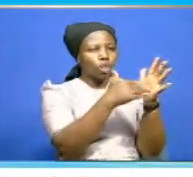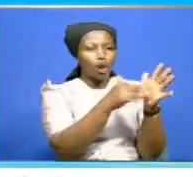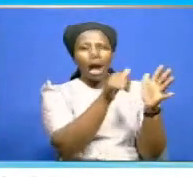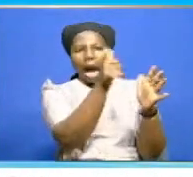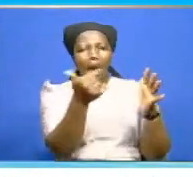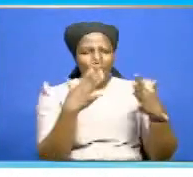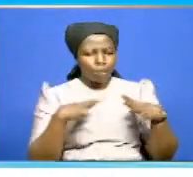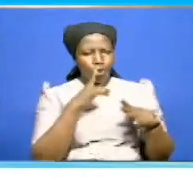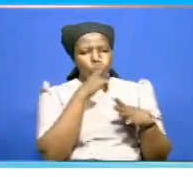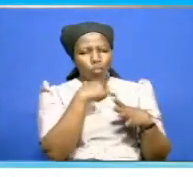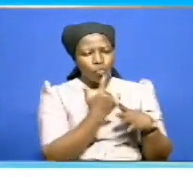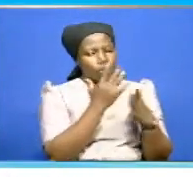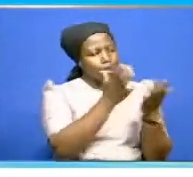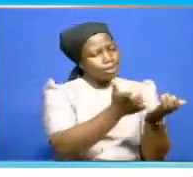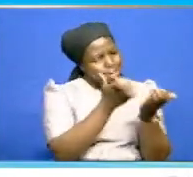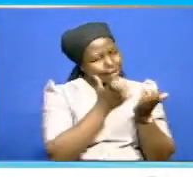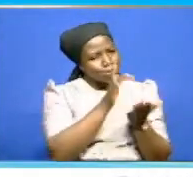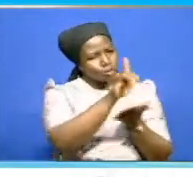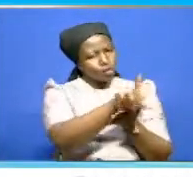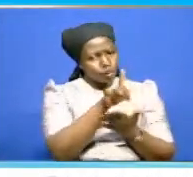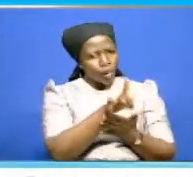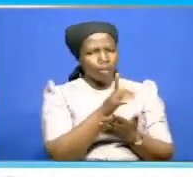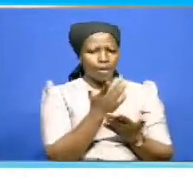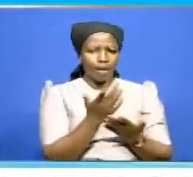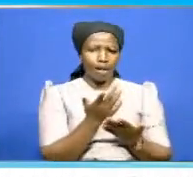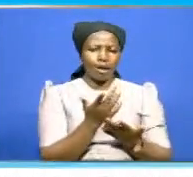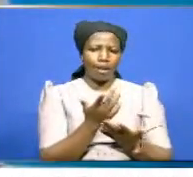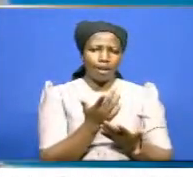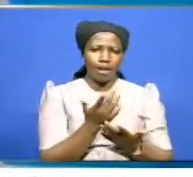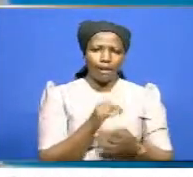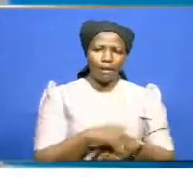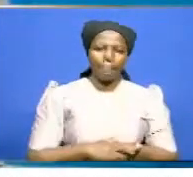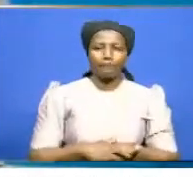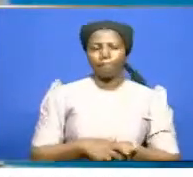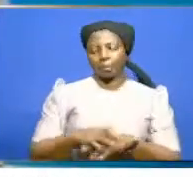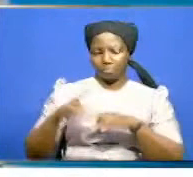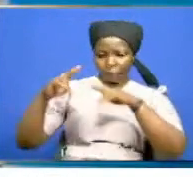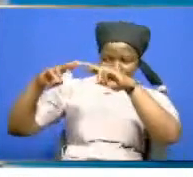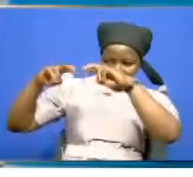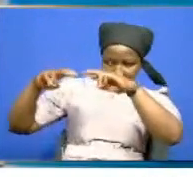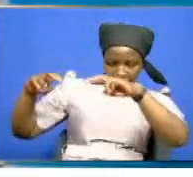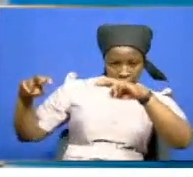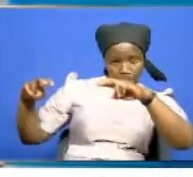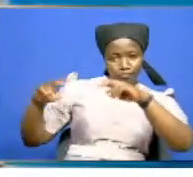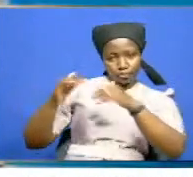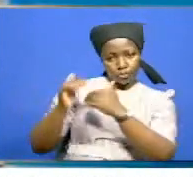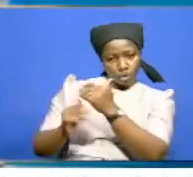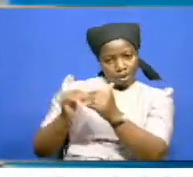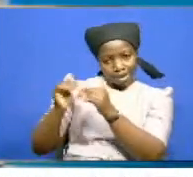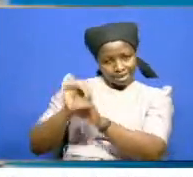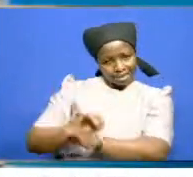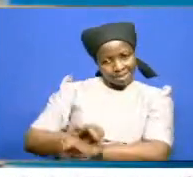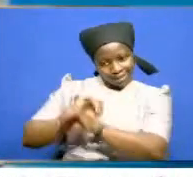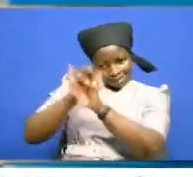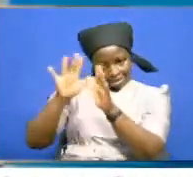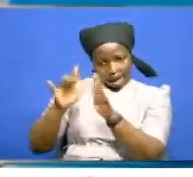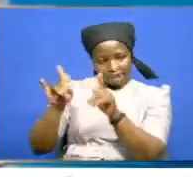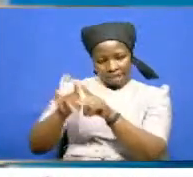deserving loan cases? Well, the screening process is quite elaborate and quite